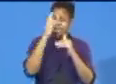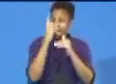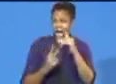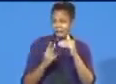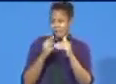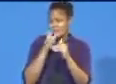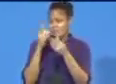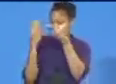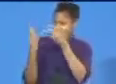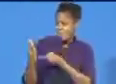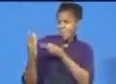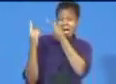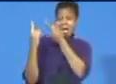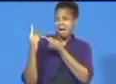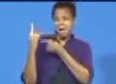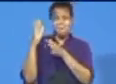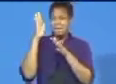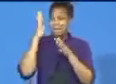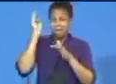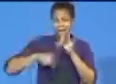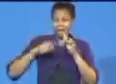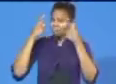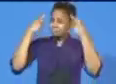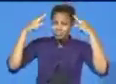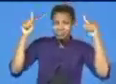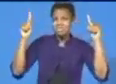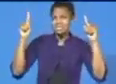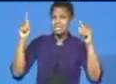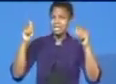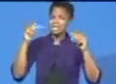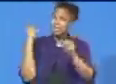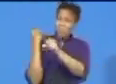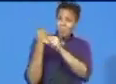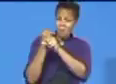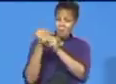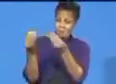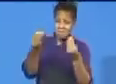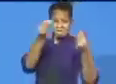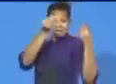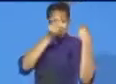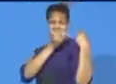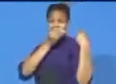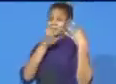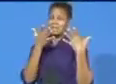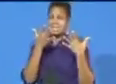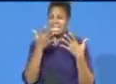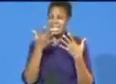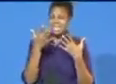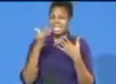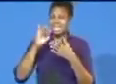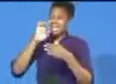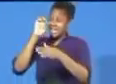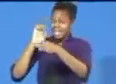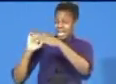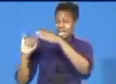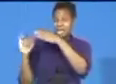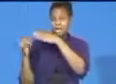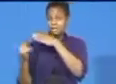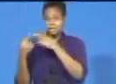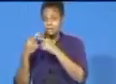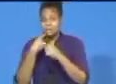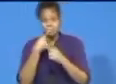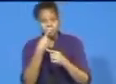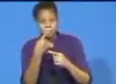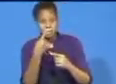are. I can't fulfill the assignment you place on my shoulder. Elijah said to Elisha, if